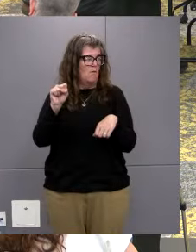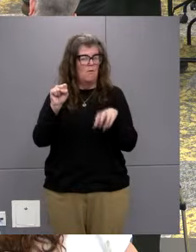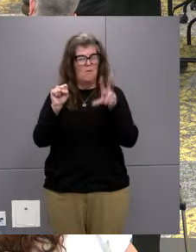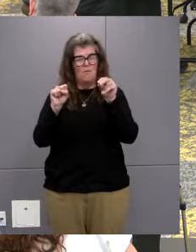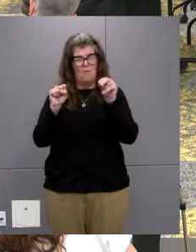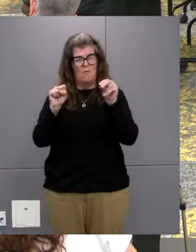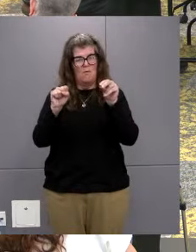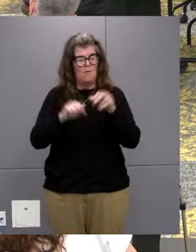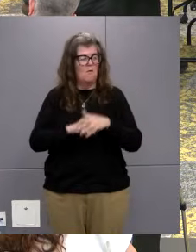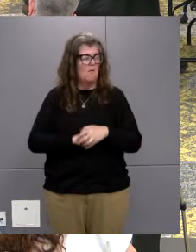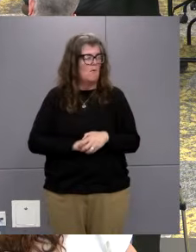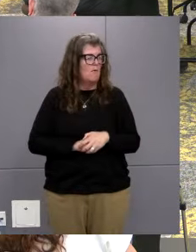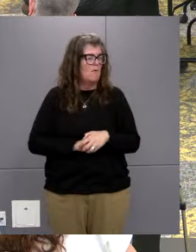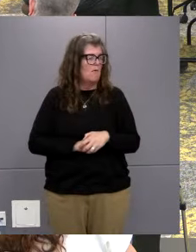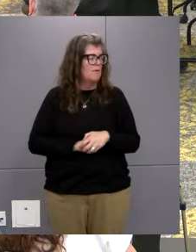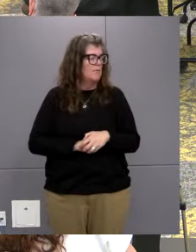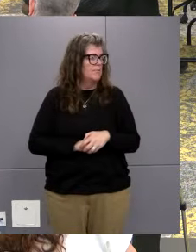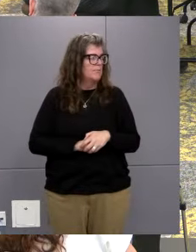No.